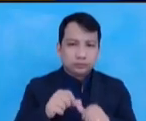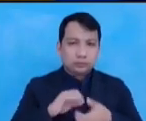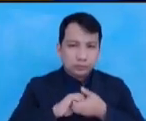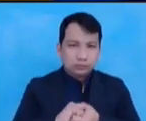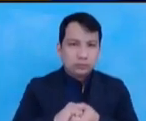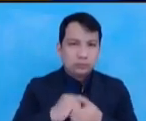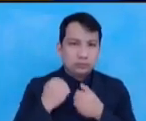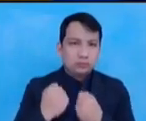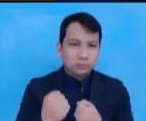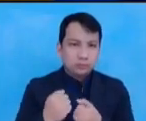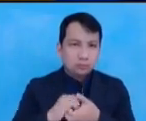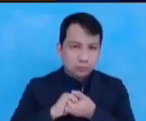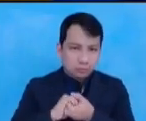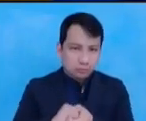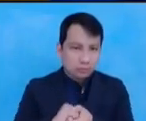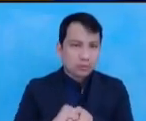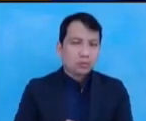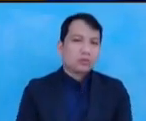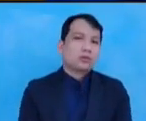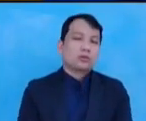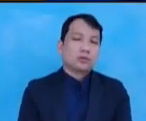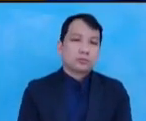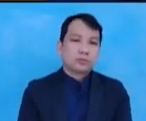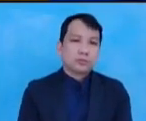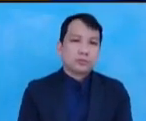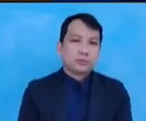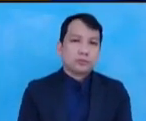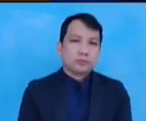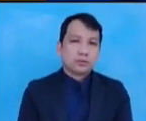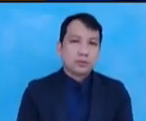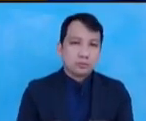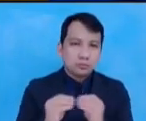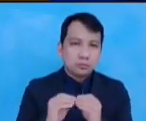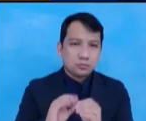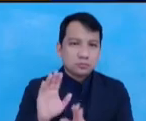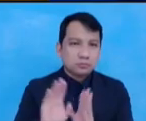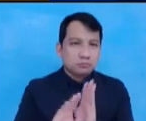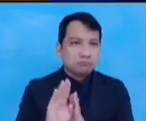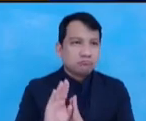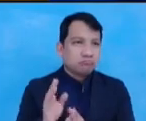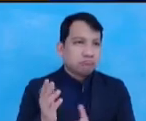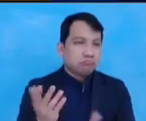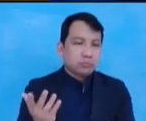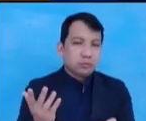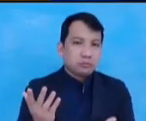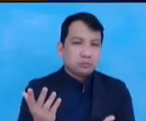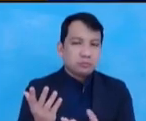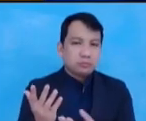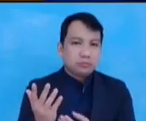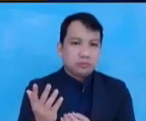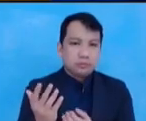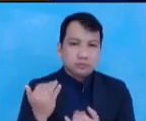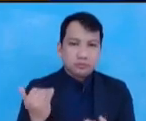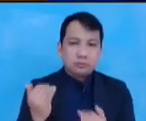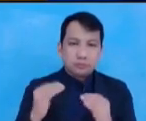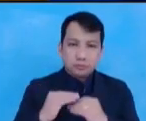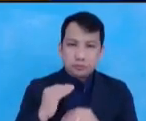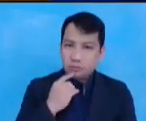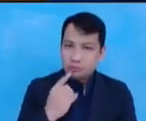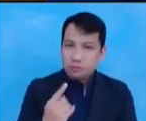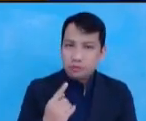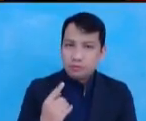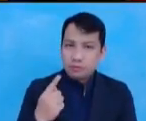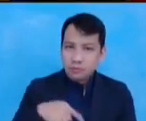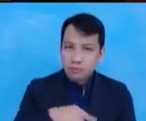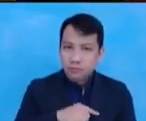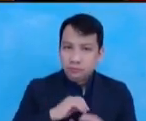firmly and, in fact, has only grown more productive. And in fact, now we could even say our relationship is at a